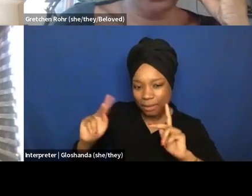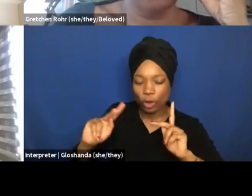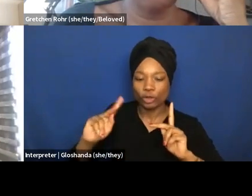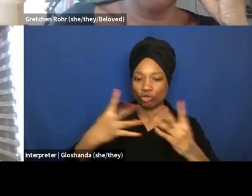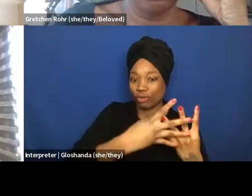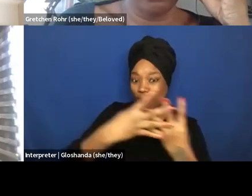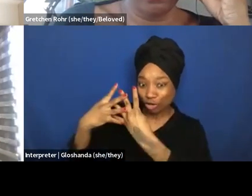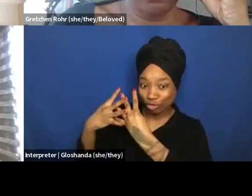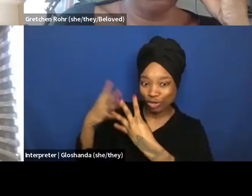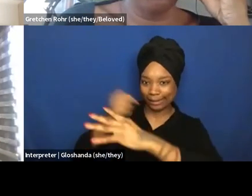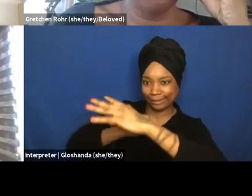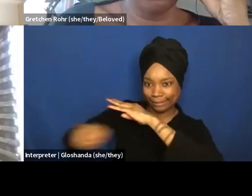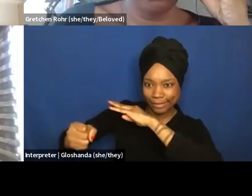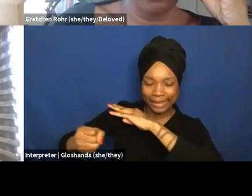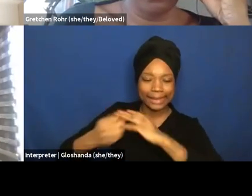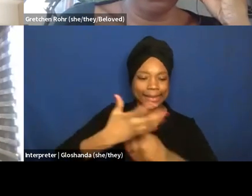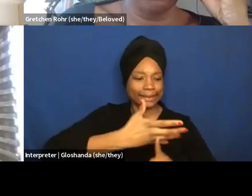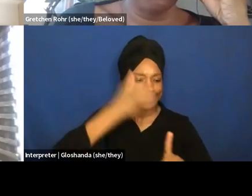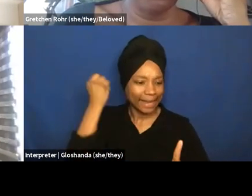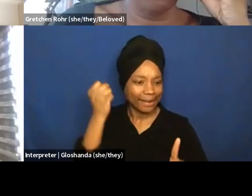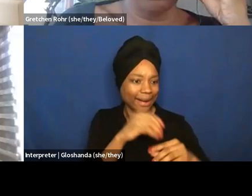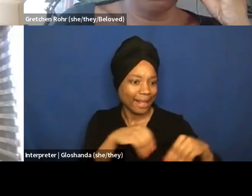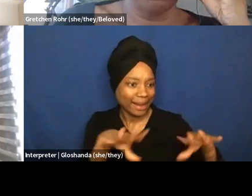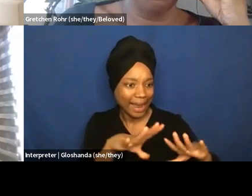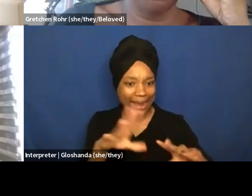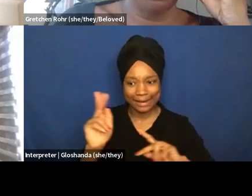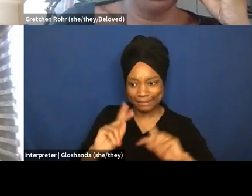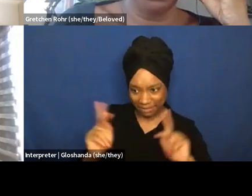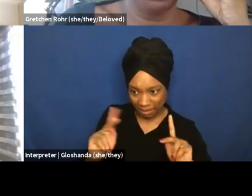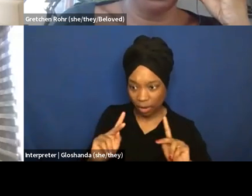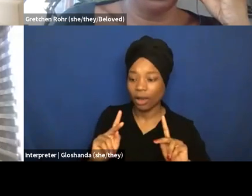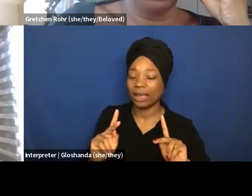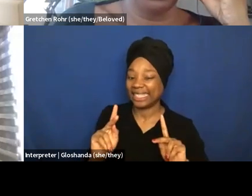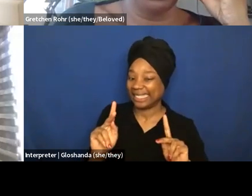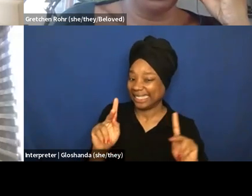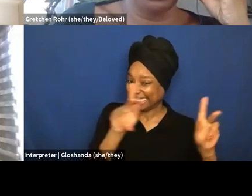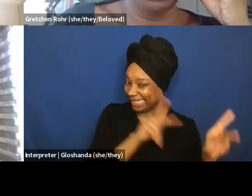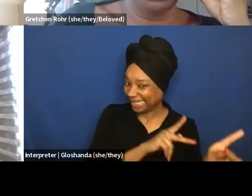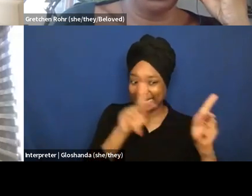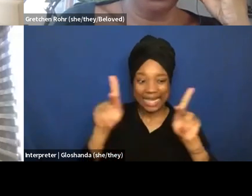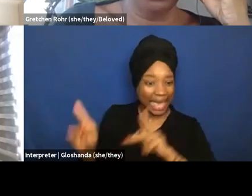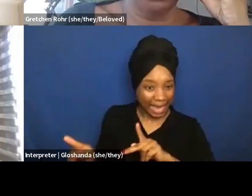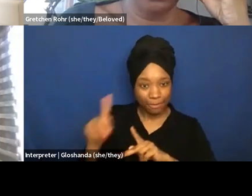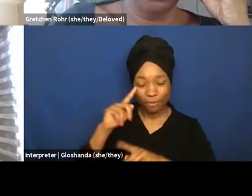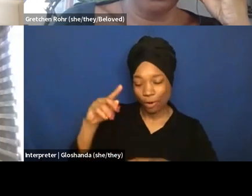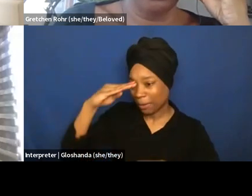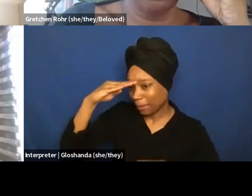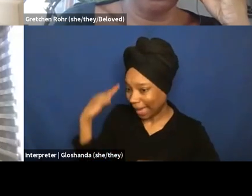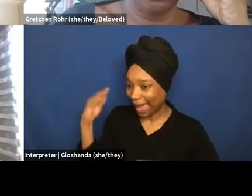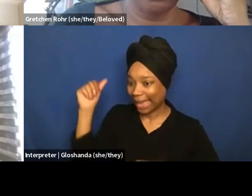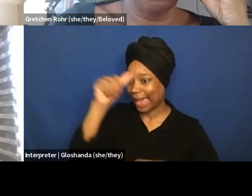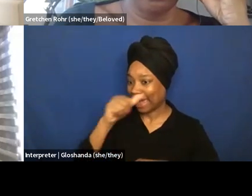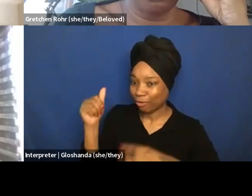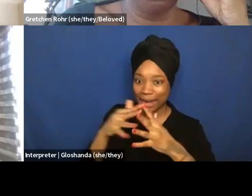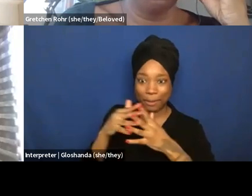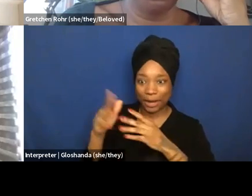land and their people. There were also the same attempts made to Black and African American folk early